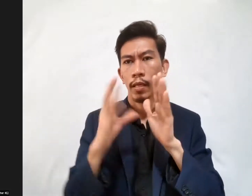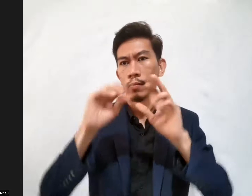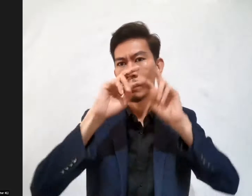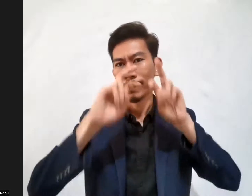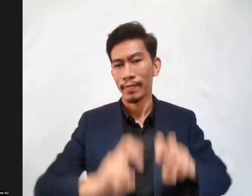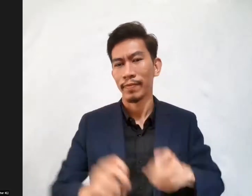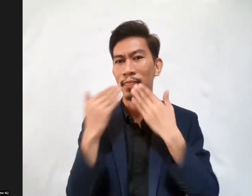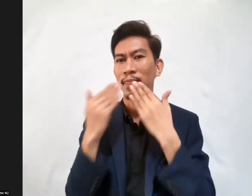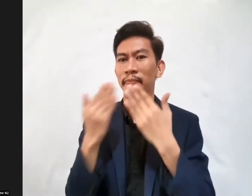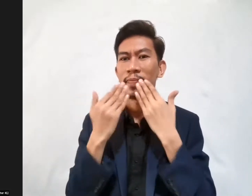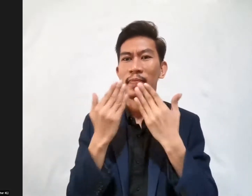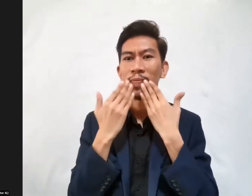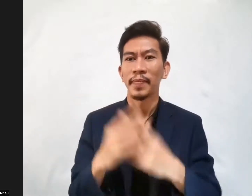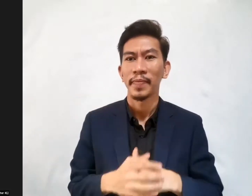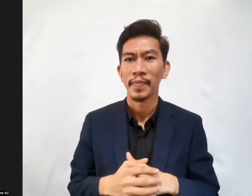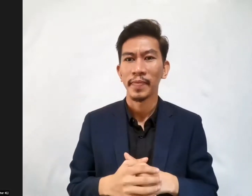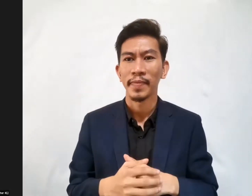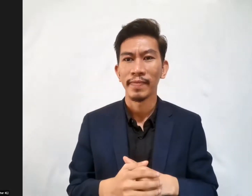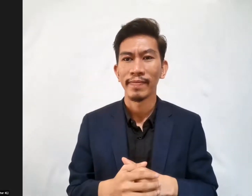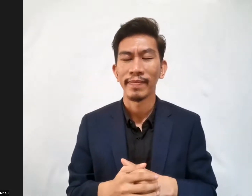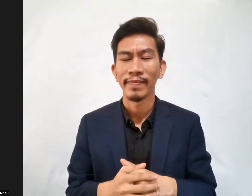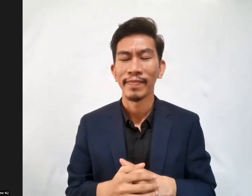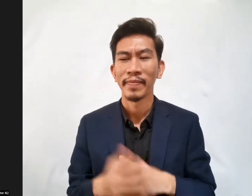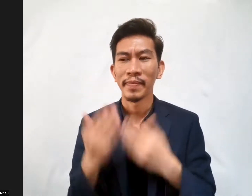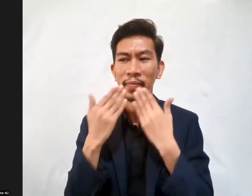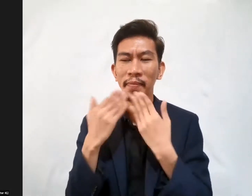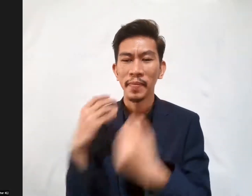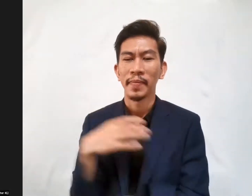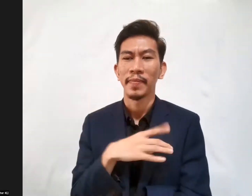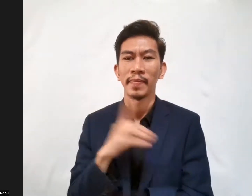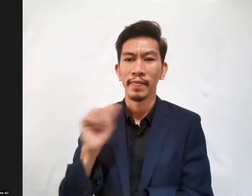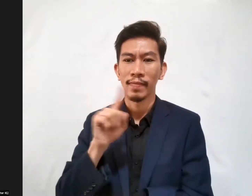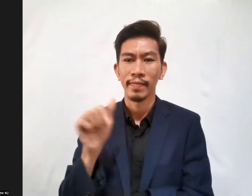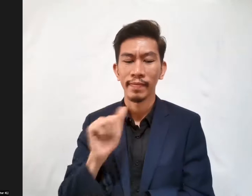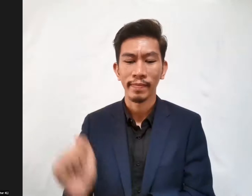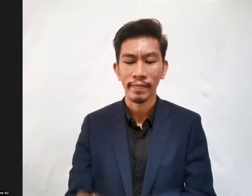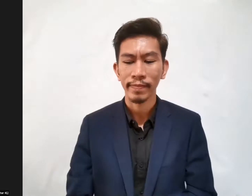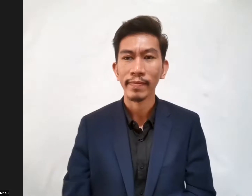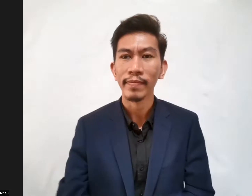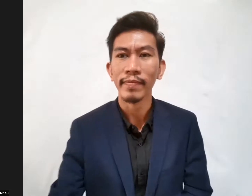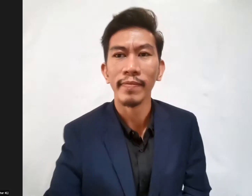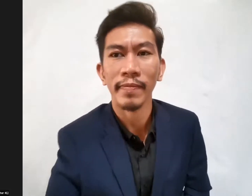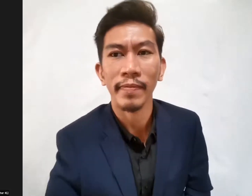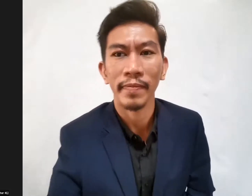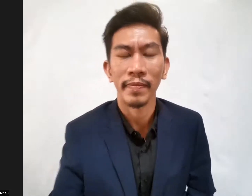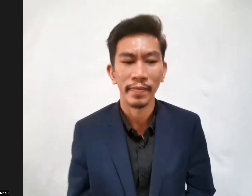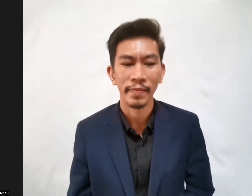Thank you very much, Congressman Daza. Next, we have one of